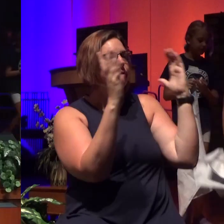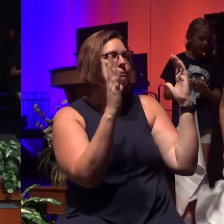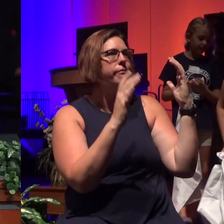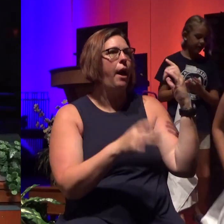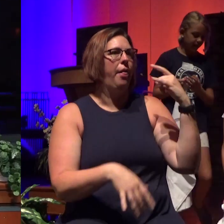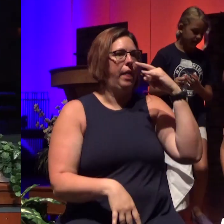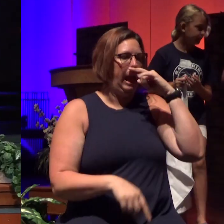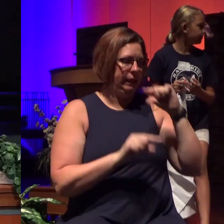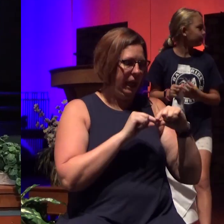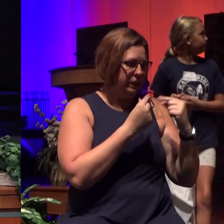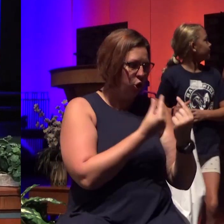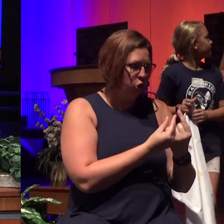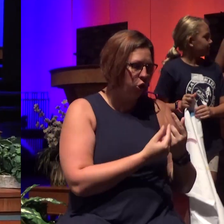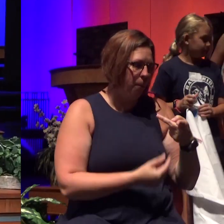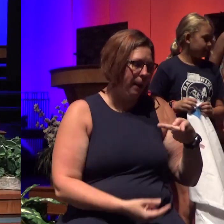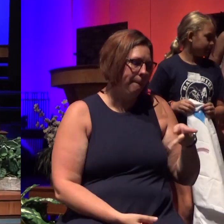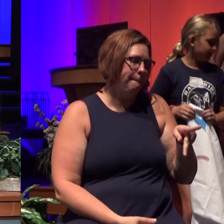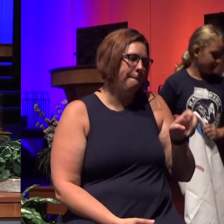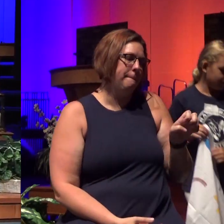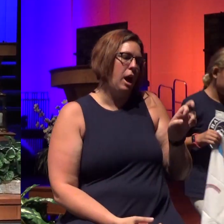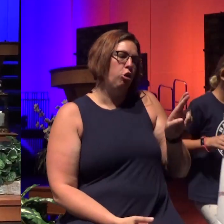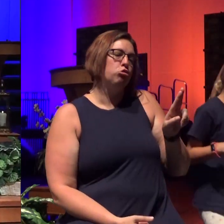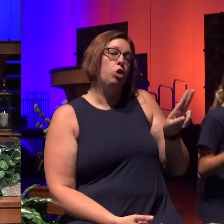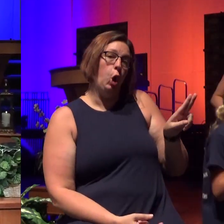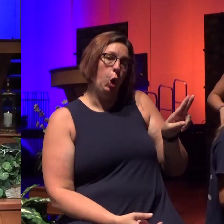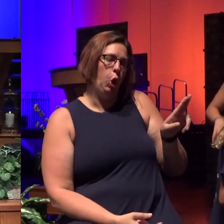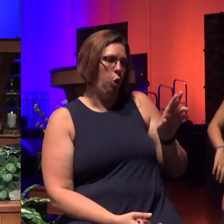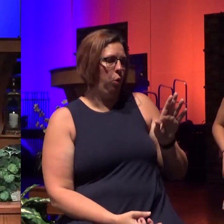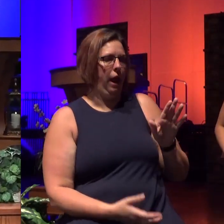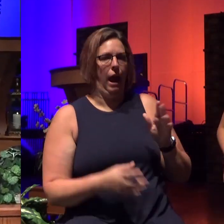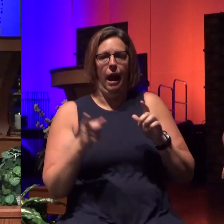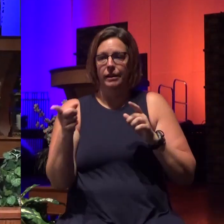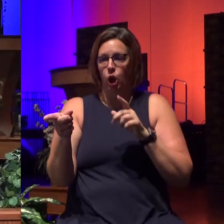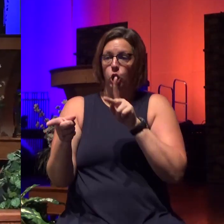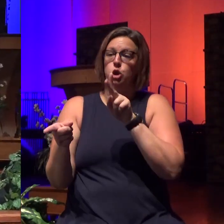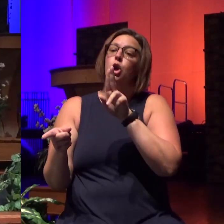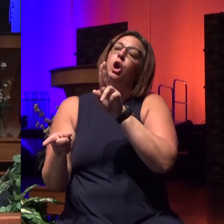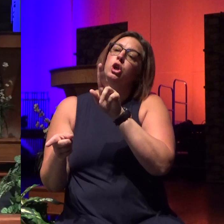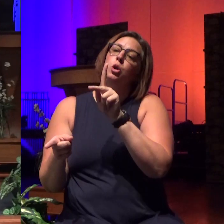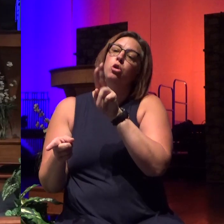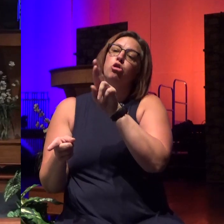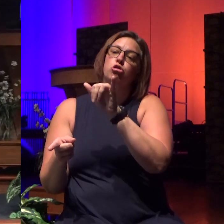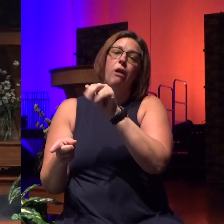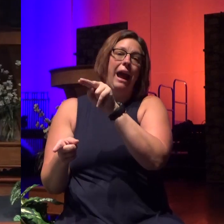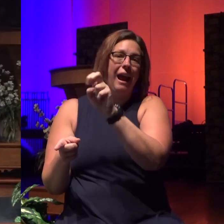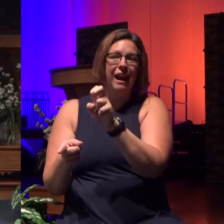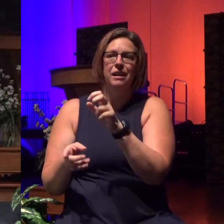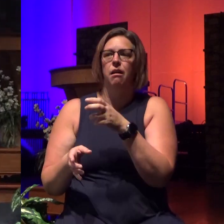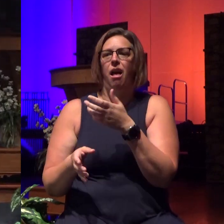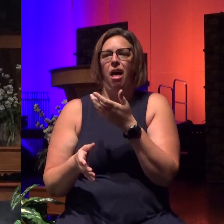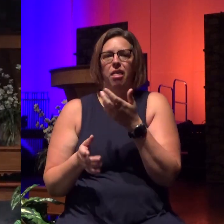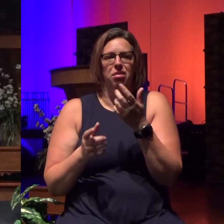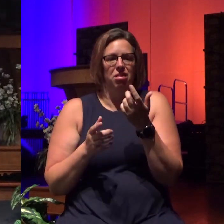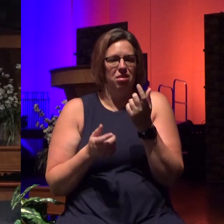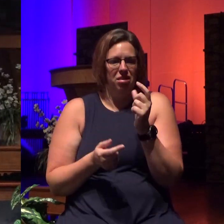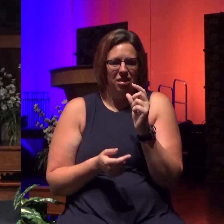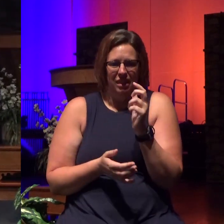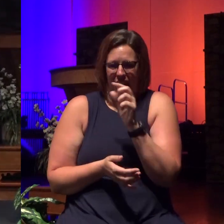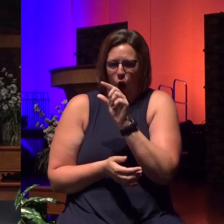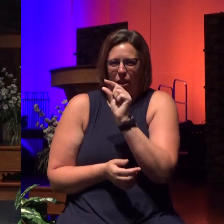in the Ukraine with the challenges that they're going through. And it may seem like a little thing, but they're in